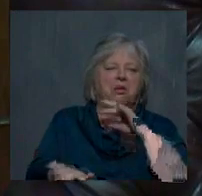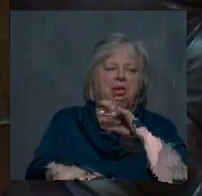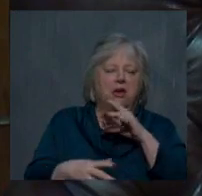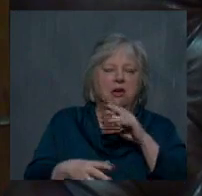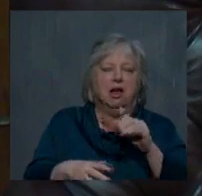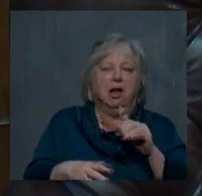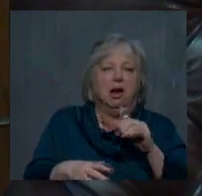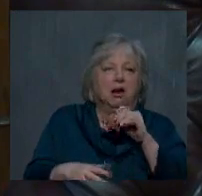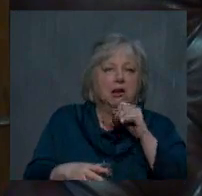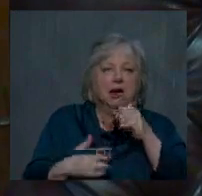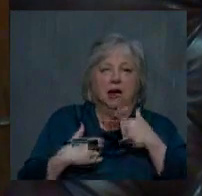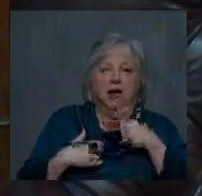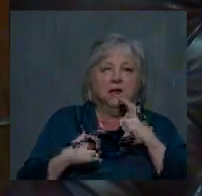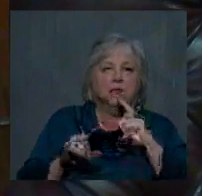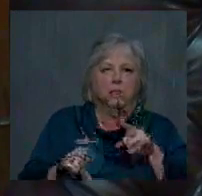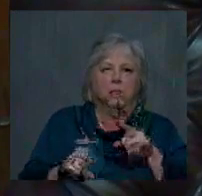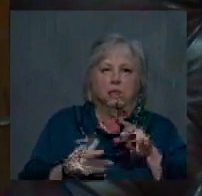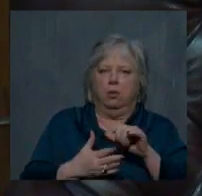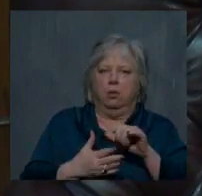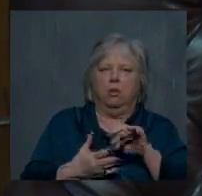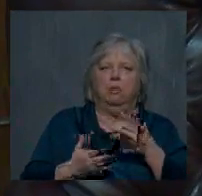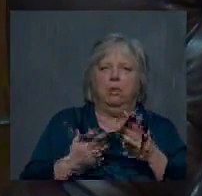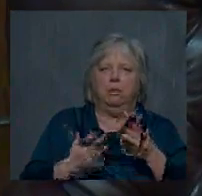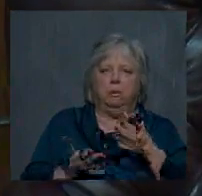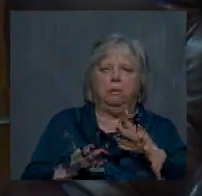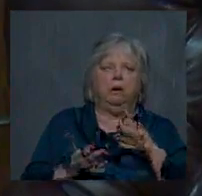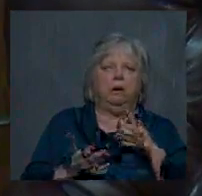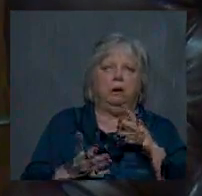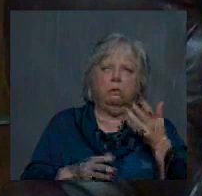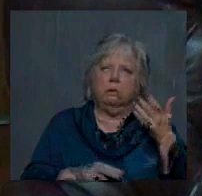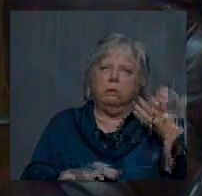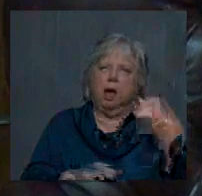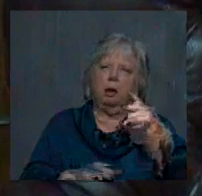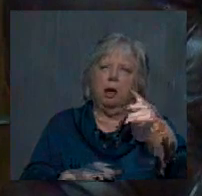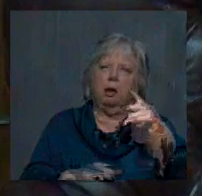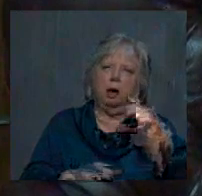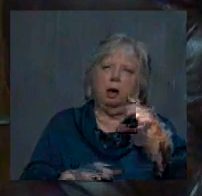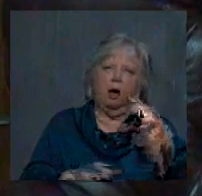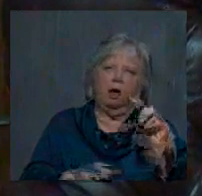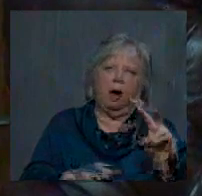I actually that place was